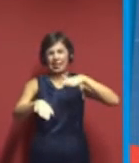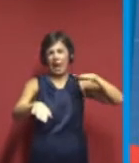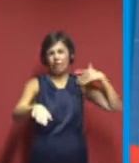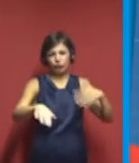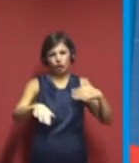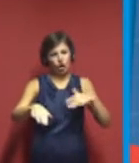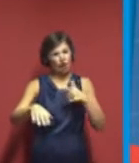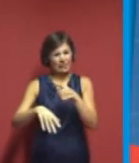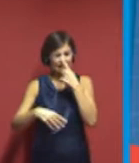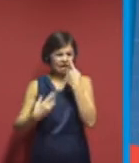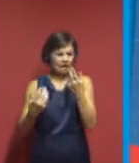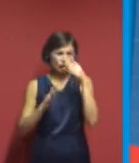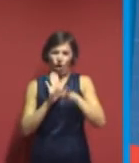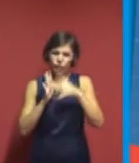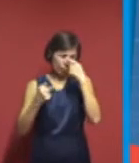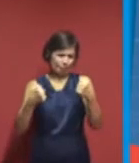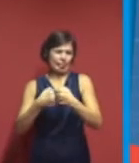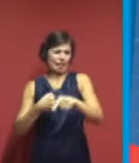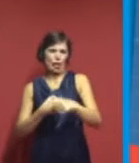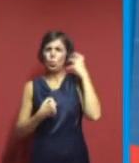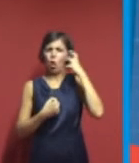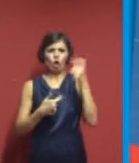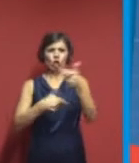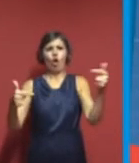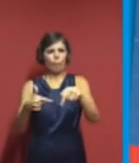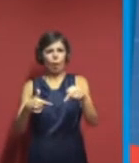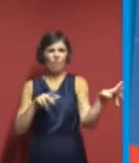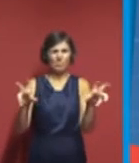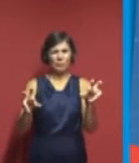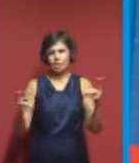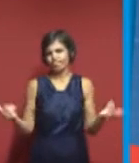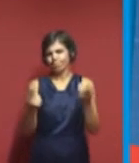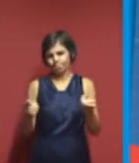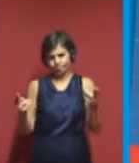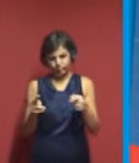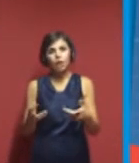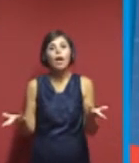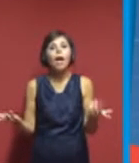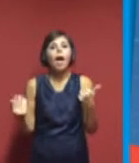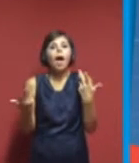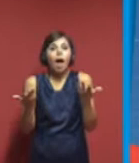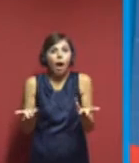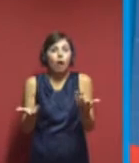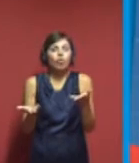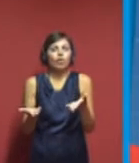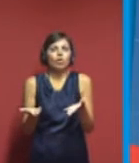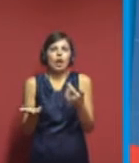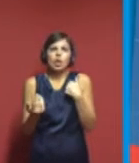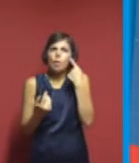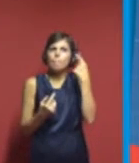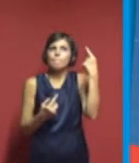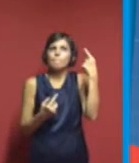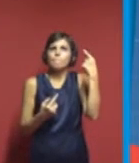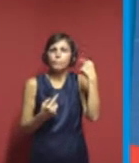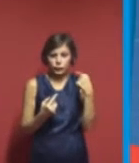cannot build just the software in order to make a self-driving car. So actually, I was looking to create my own 3D LiDAR.